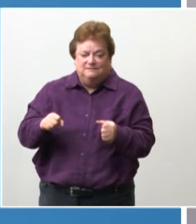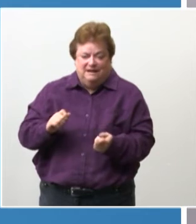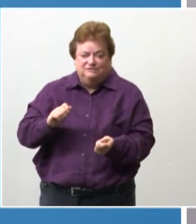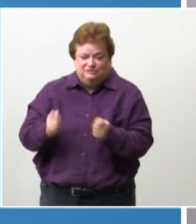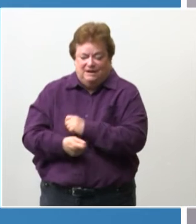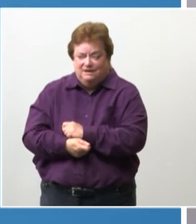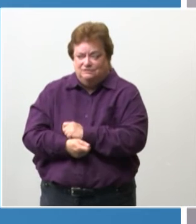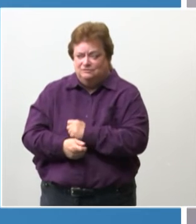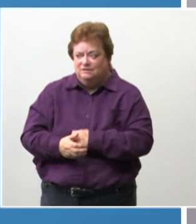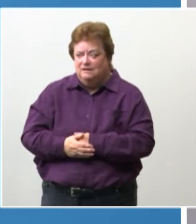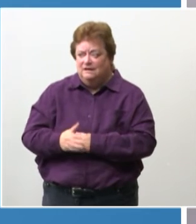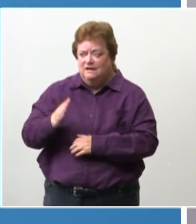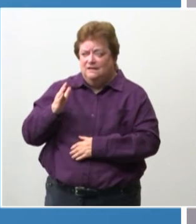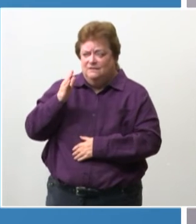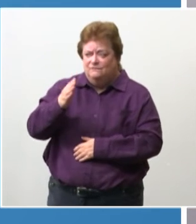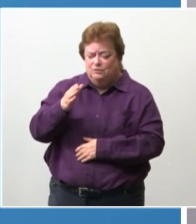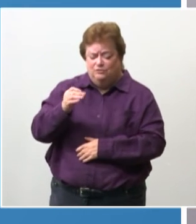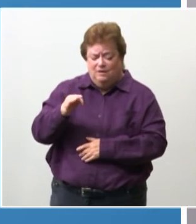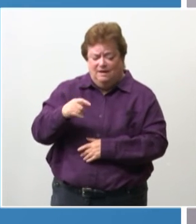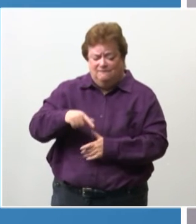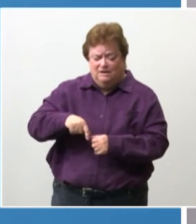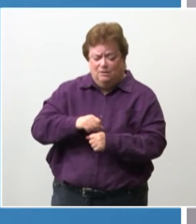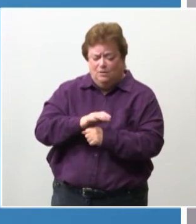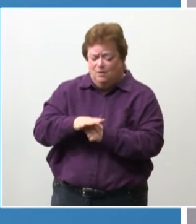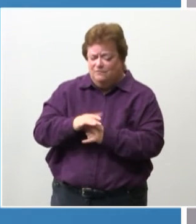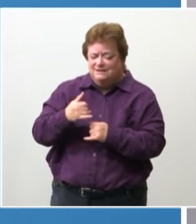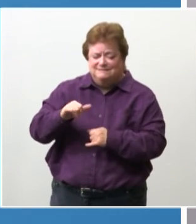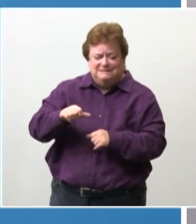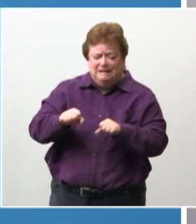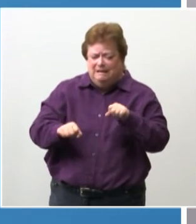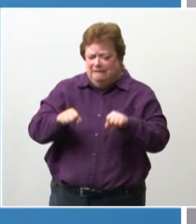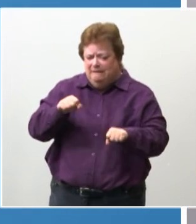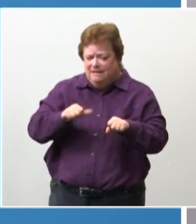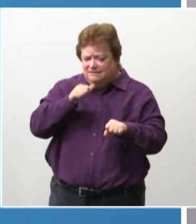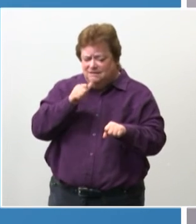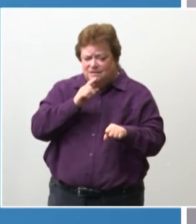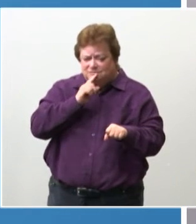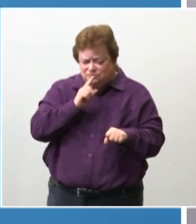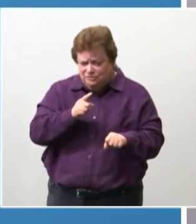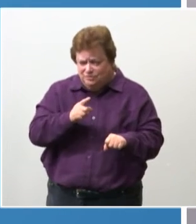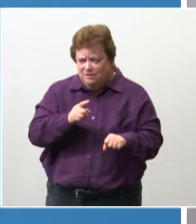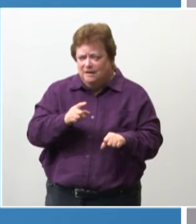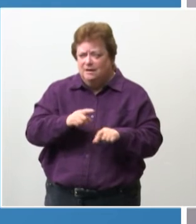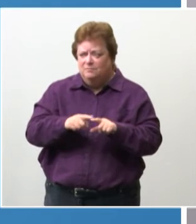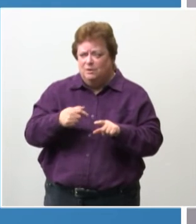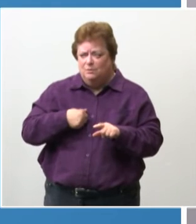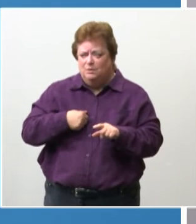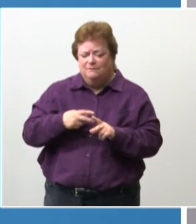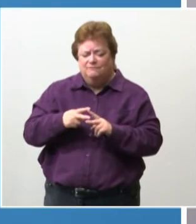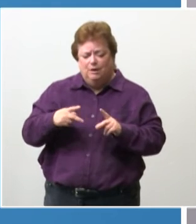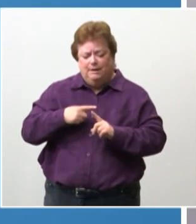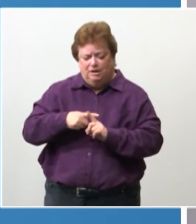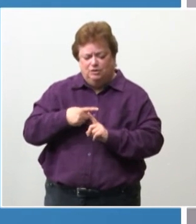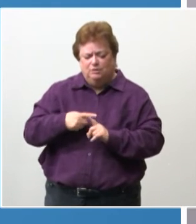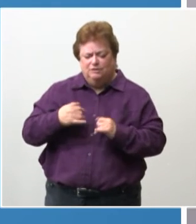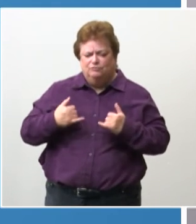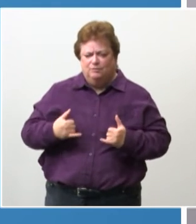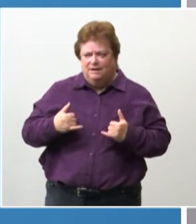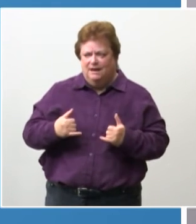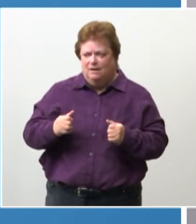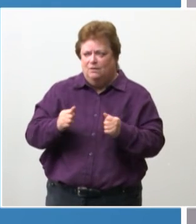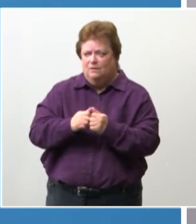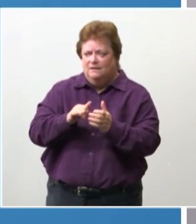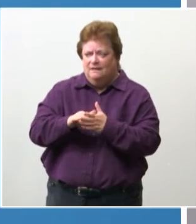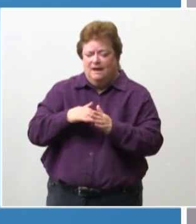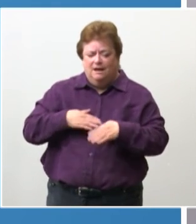change. The future of this pandemic remains uncertain, but right now we're very encouraged by our progress. And with that,